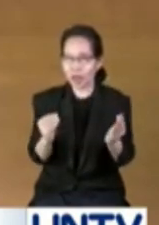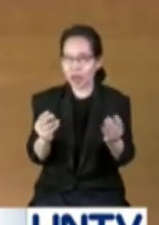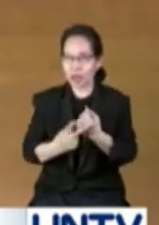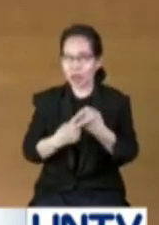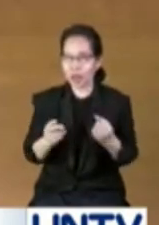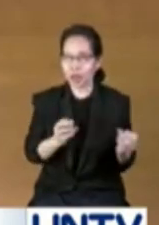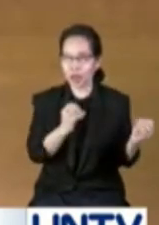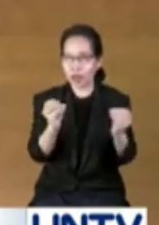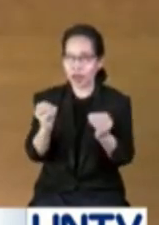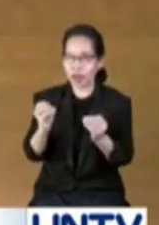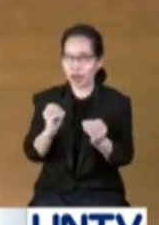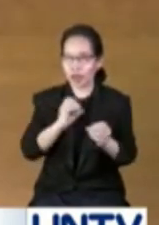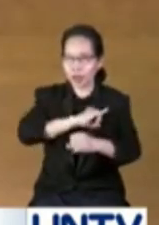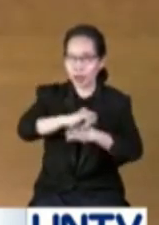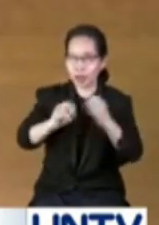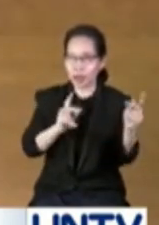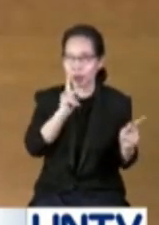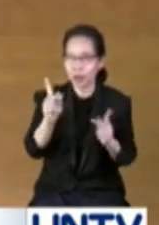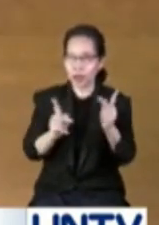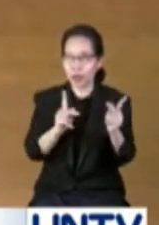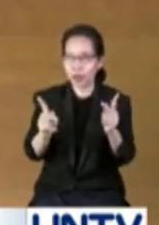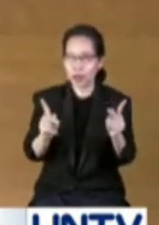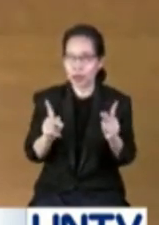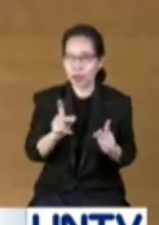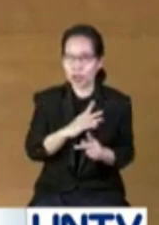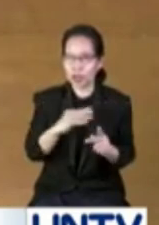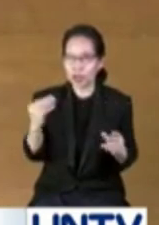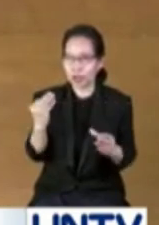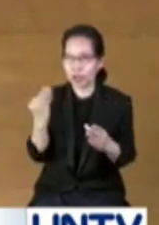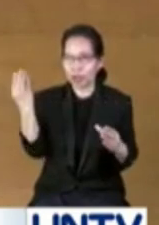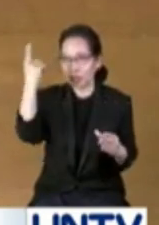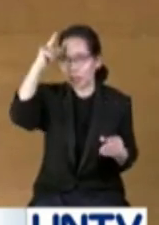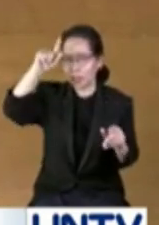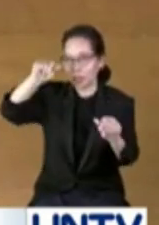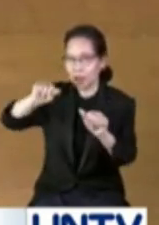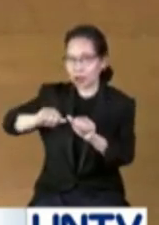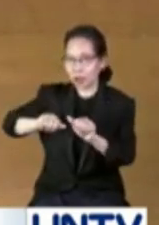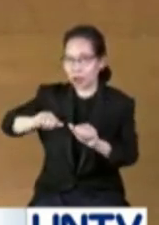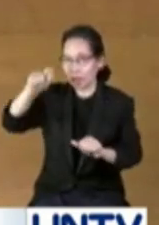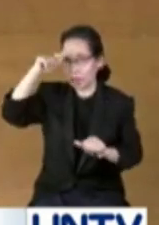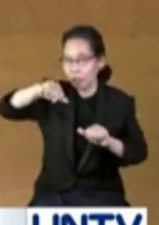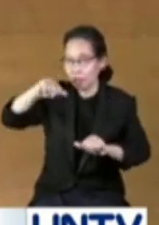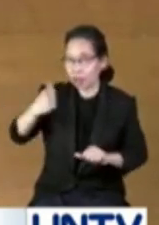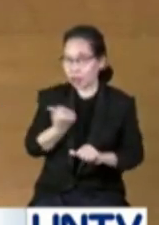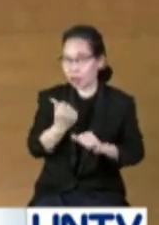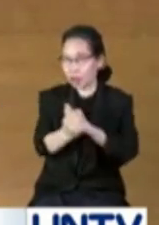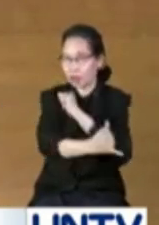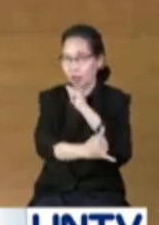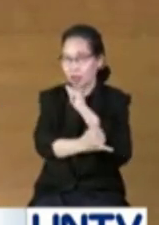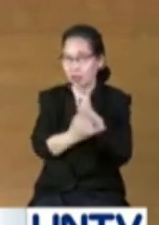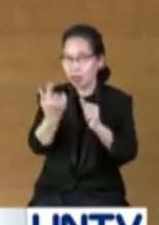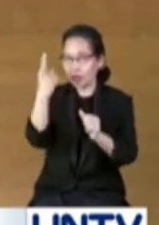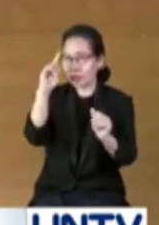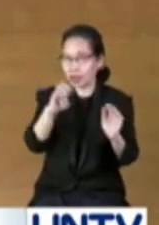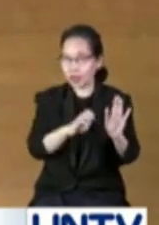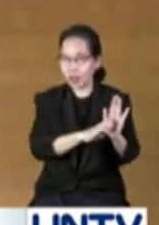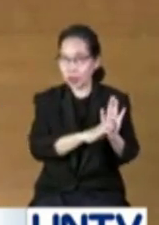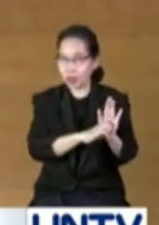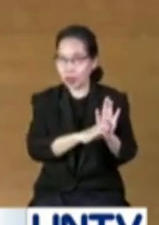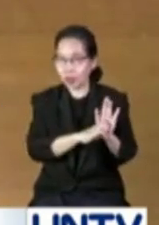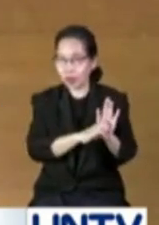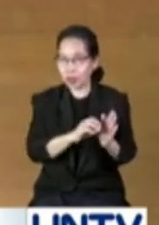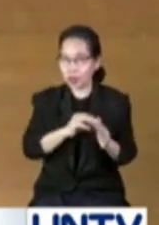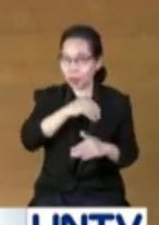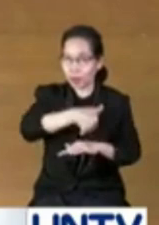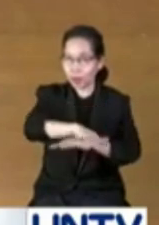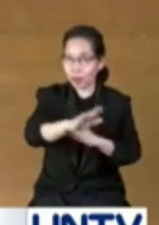of our people are embodied in our agreements with other countries. For example, the deployment issue